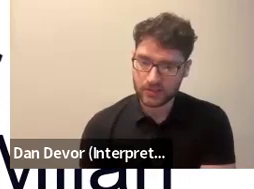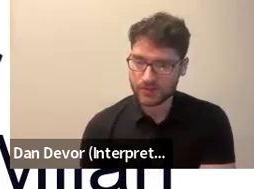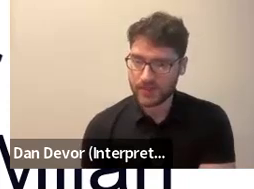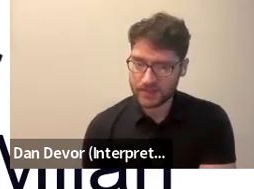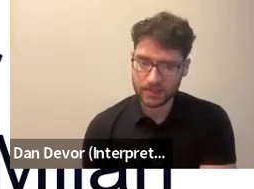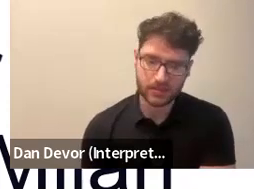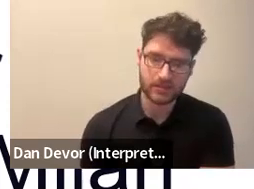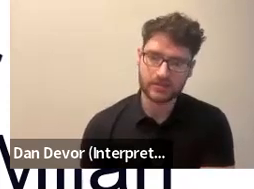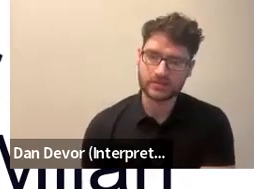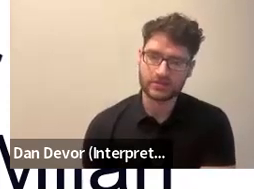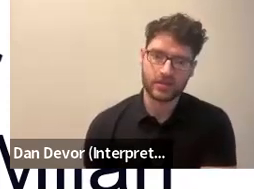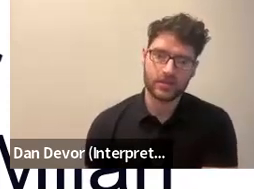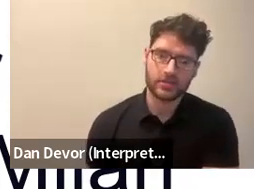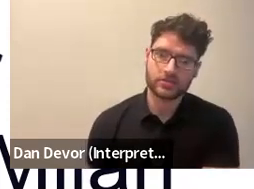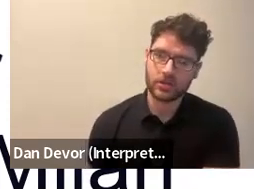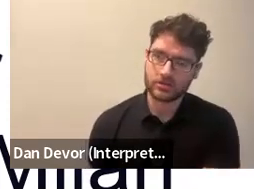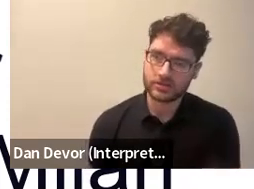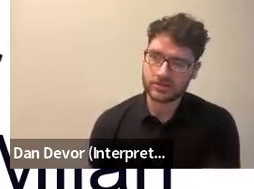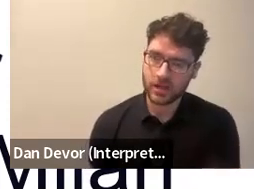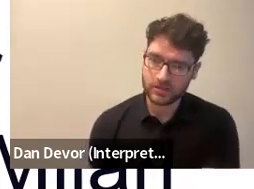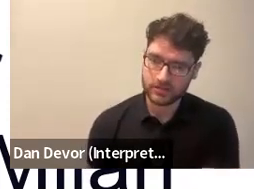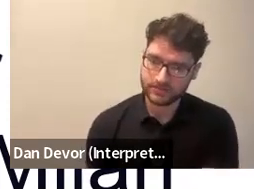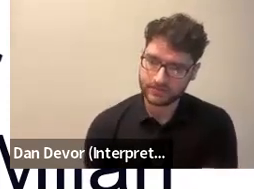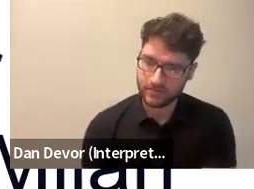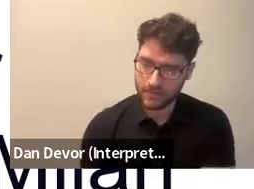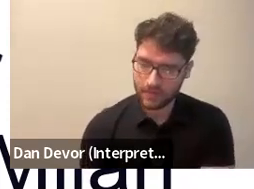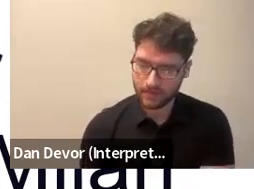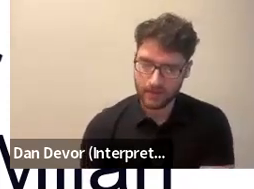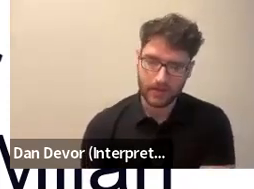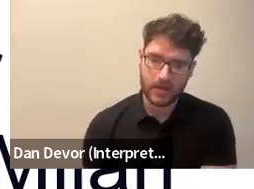Isaac Lewis Peat, Charles Stoddard,